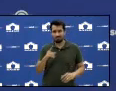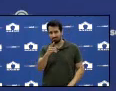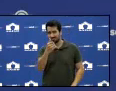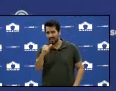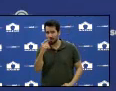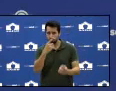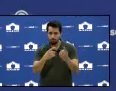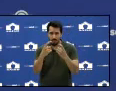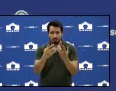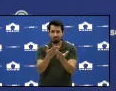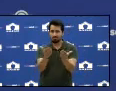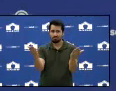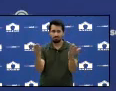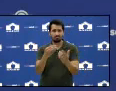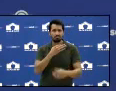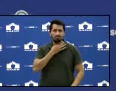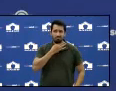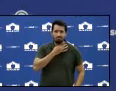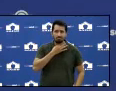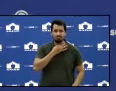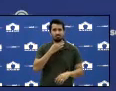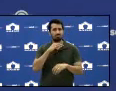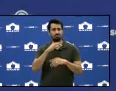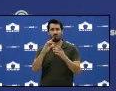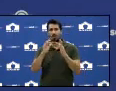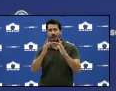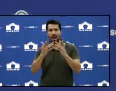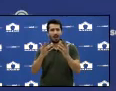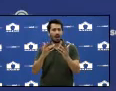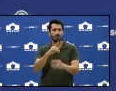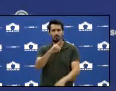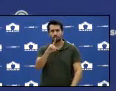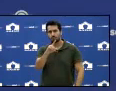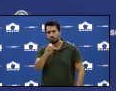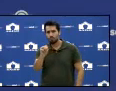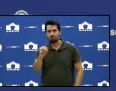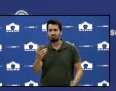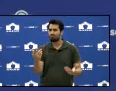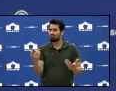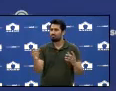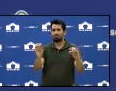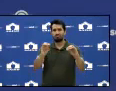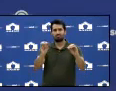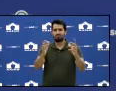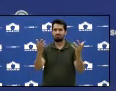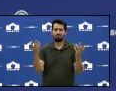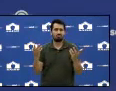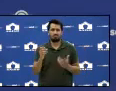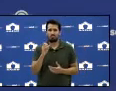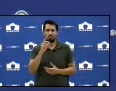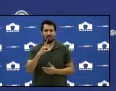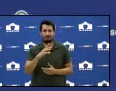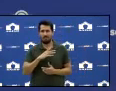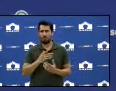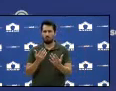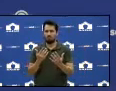questions here in the audience, any questions online, getting a no for questions online, give it a